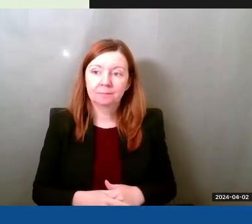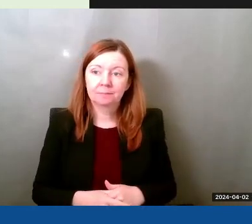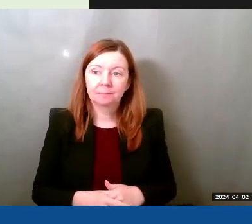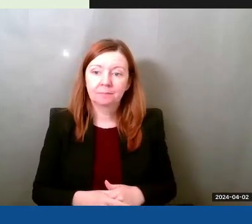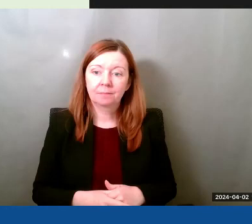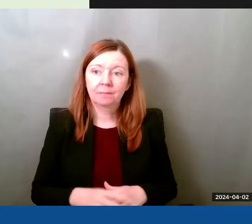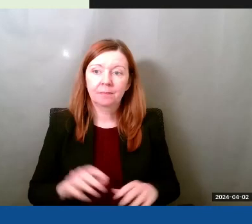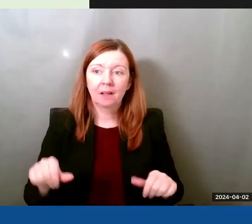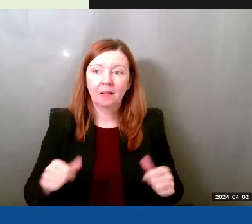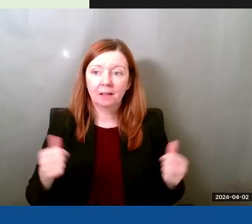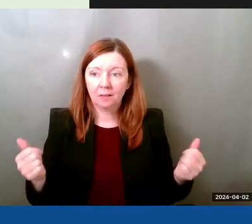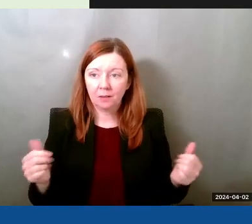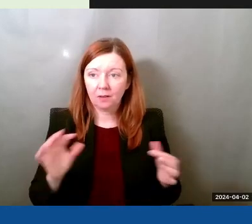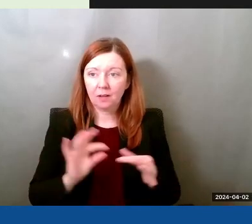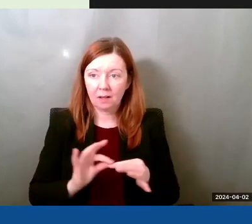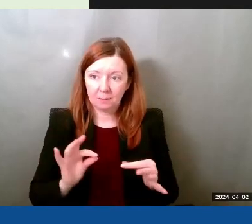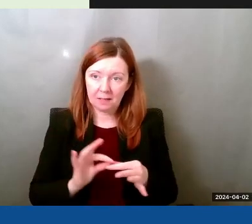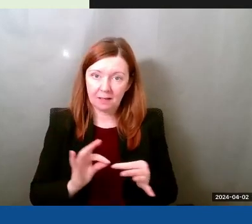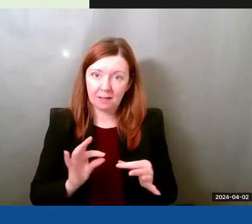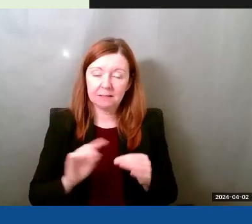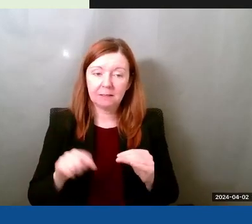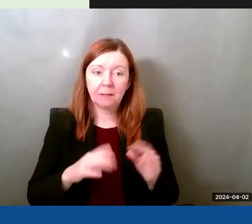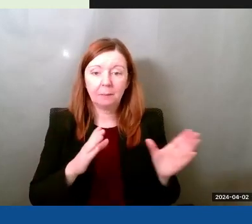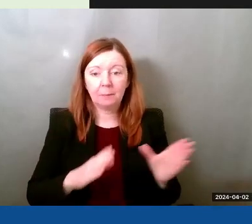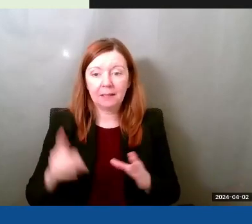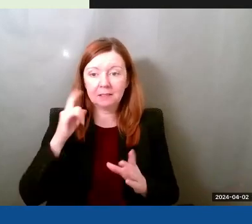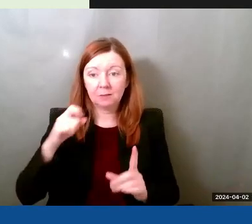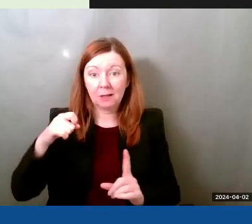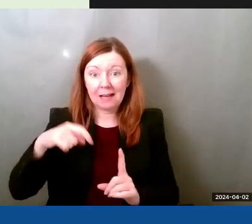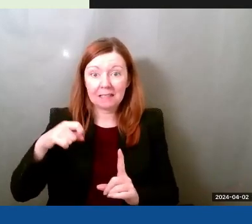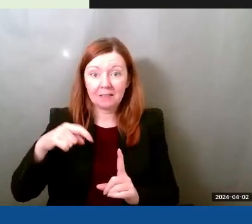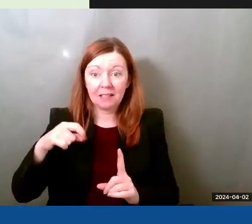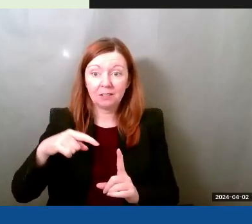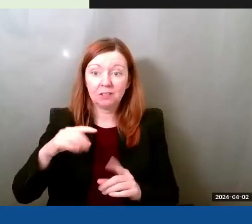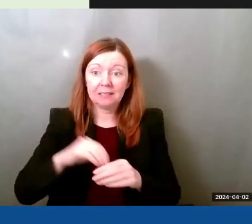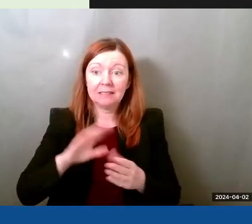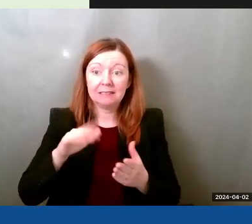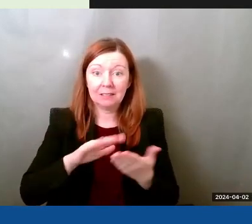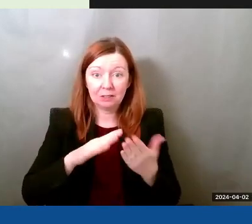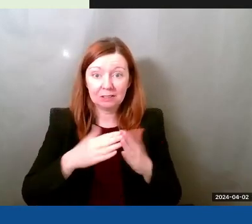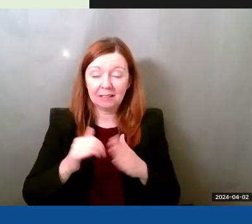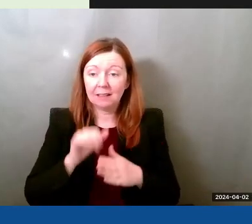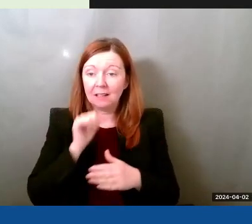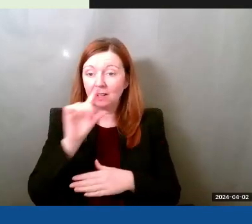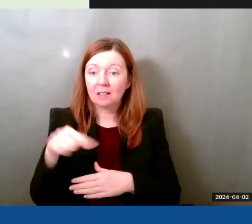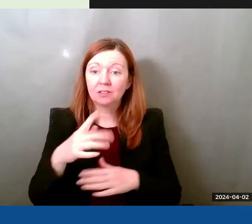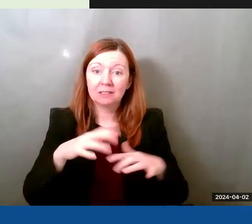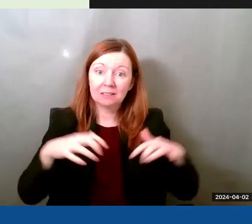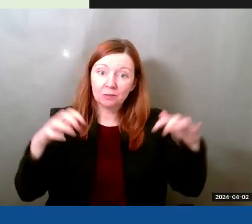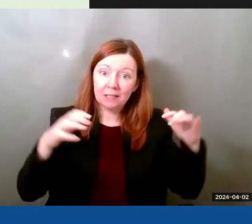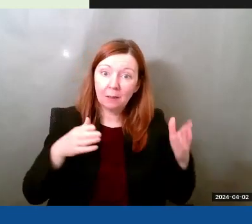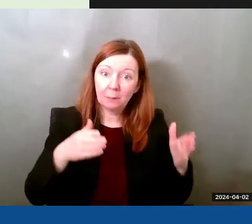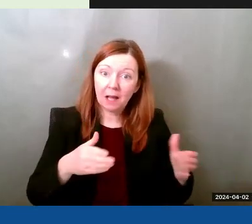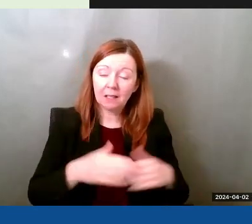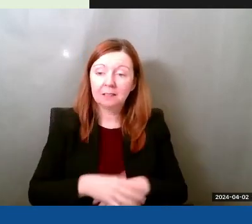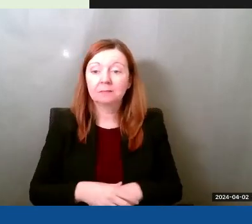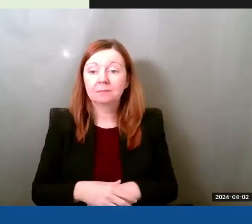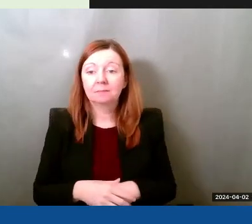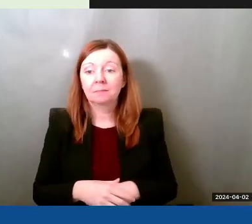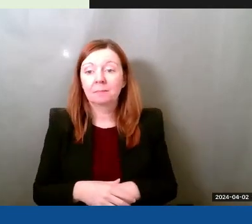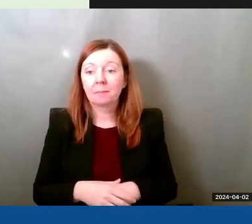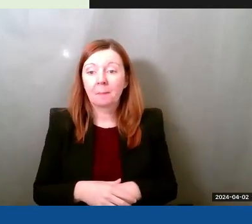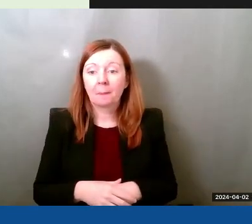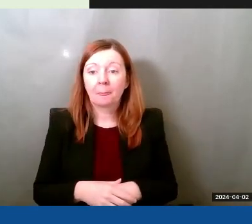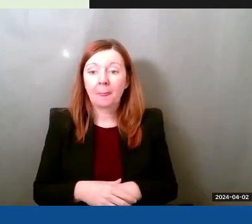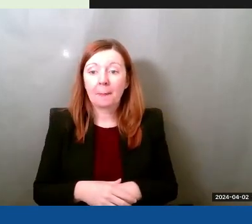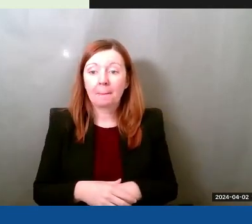There was another comment around plans for activations in Center City that are not just the arena block. So key